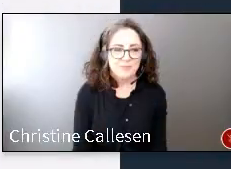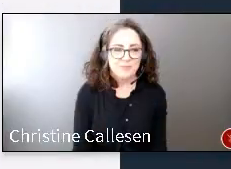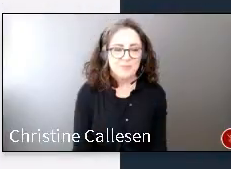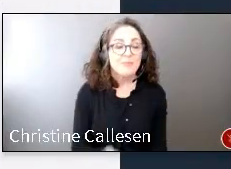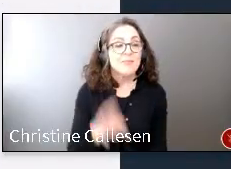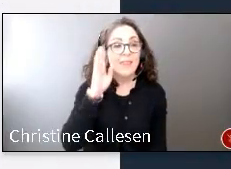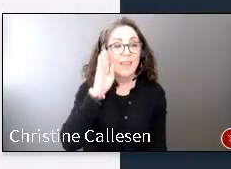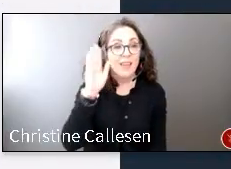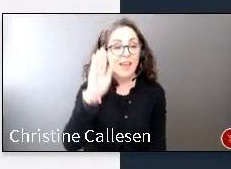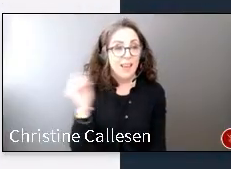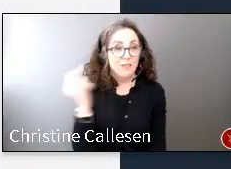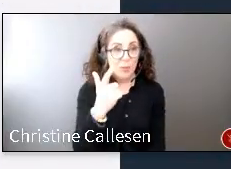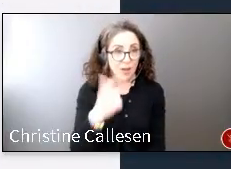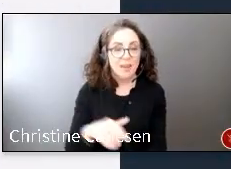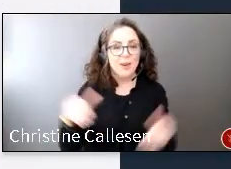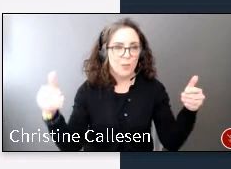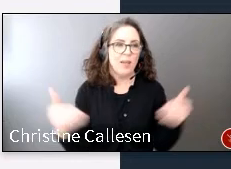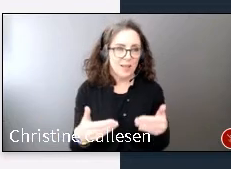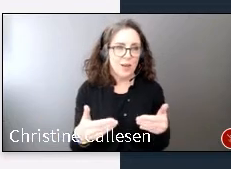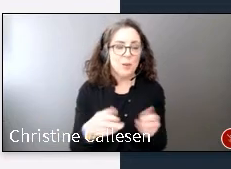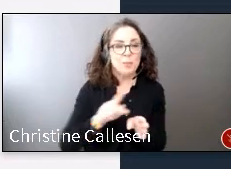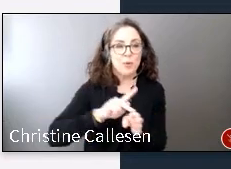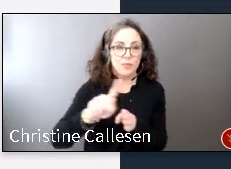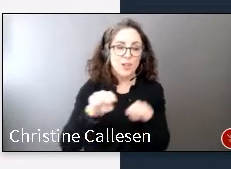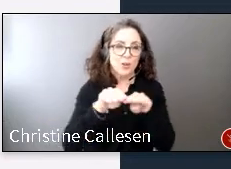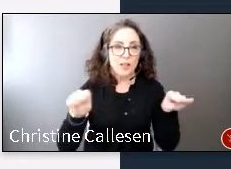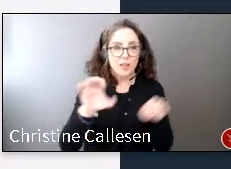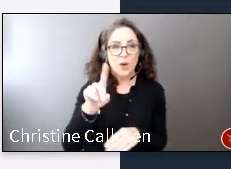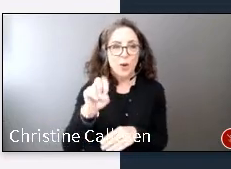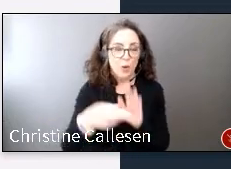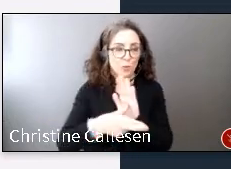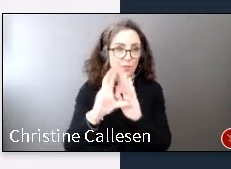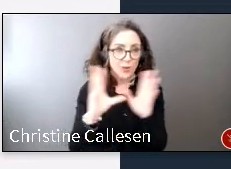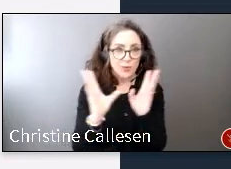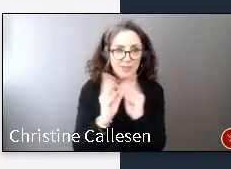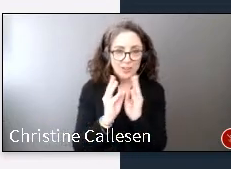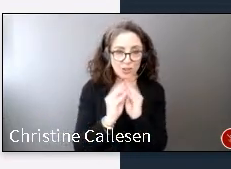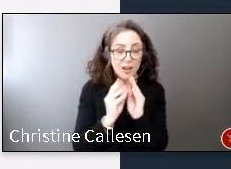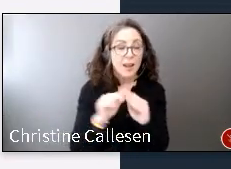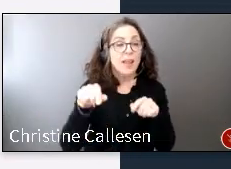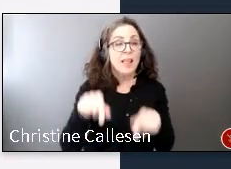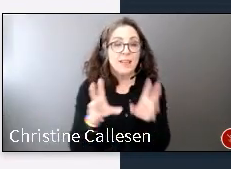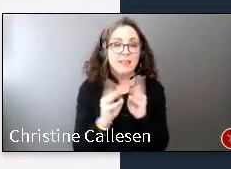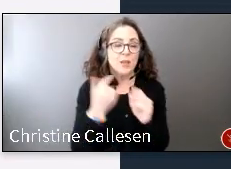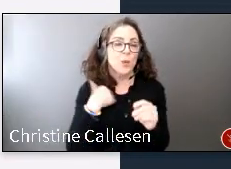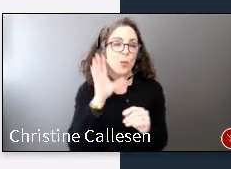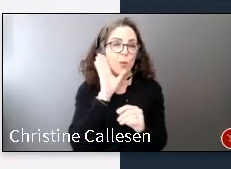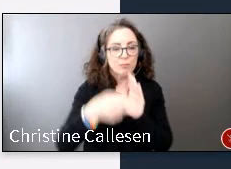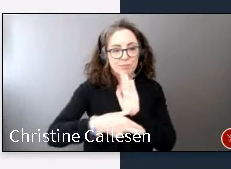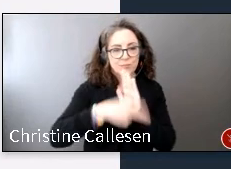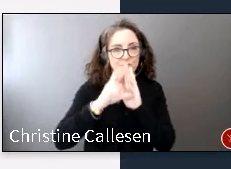Hi everyone! Welcome to the professional level code review session. In this session, we'll go over some